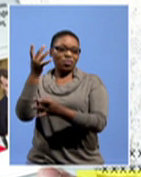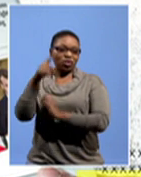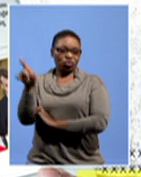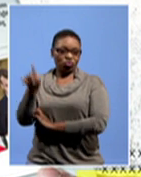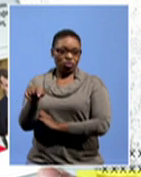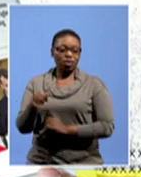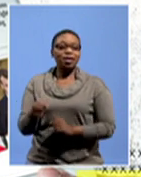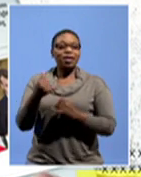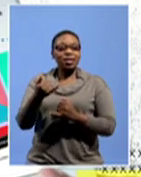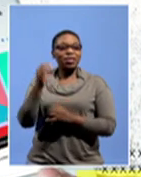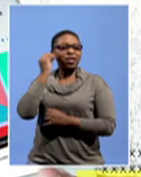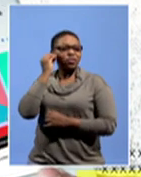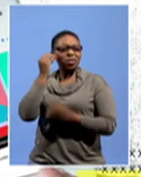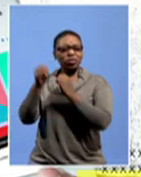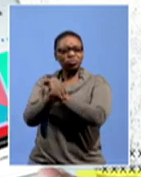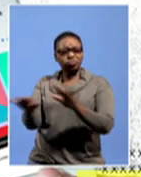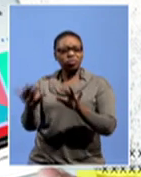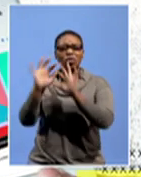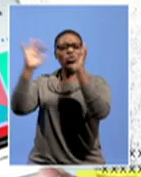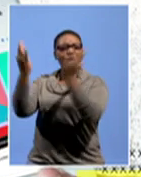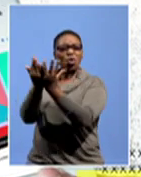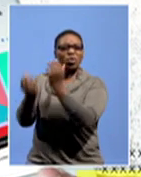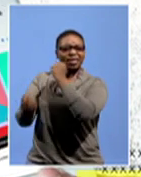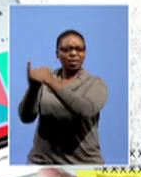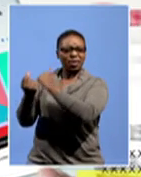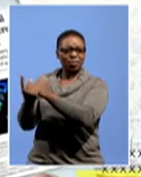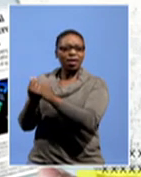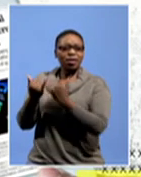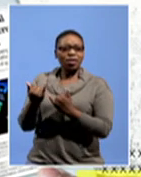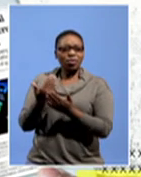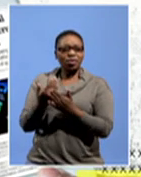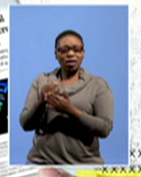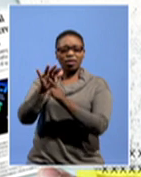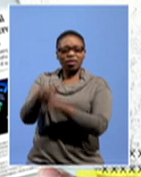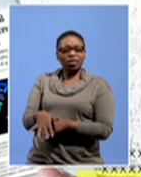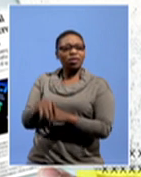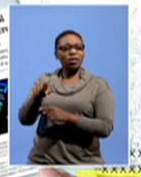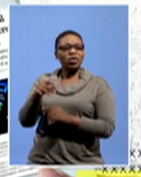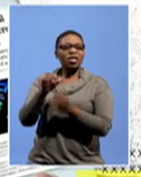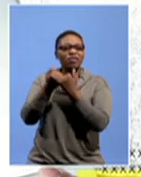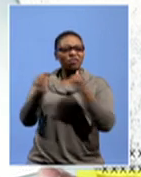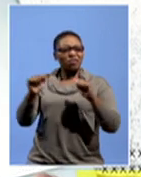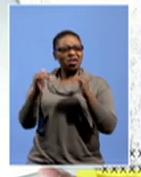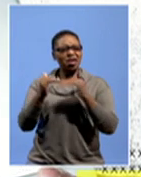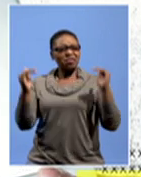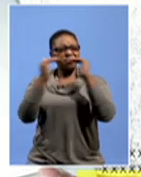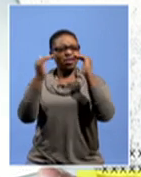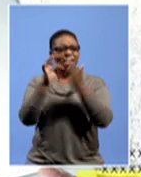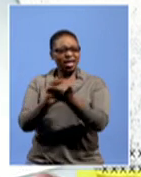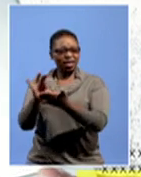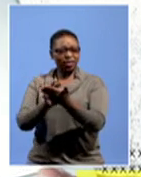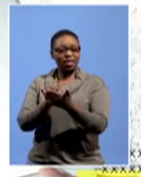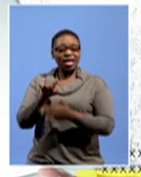of disinformation is a global problem that can undermine free and fair elections. Disinformation is